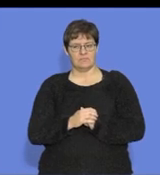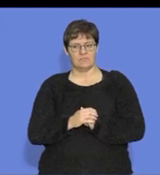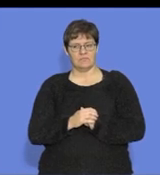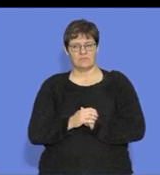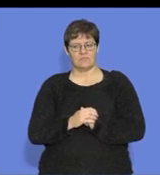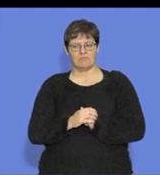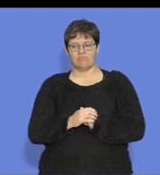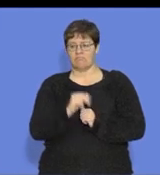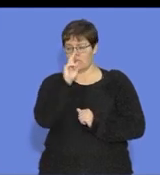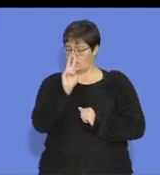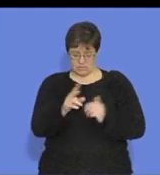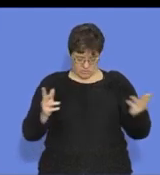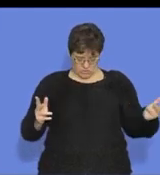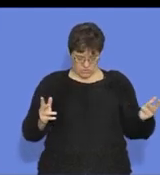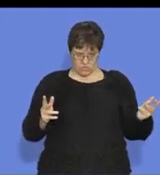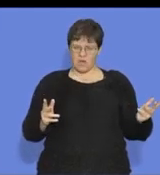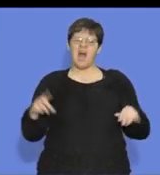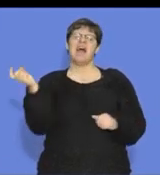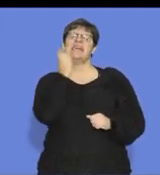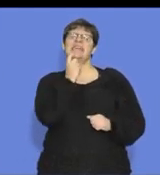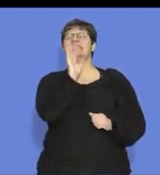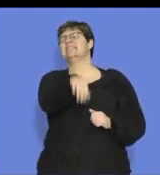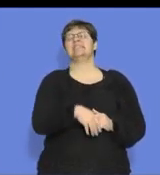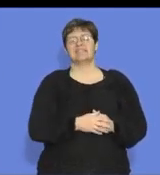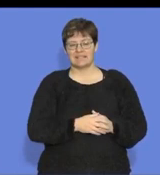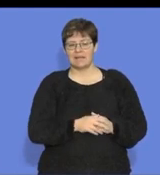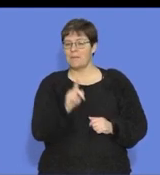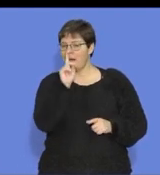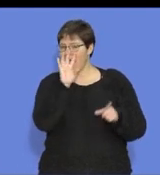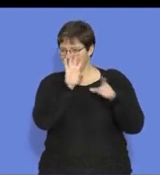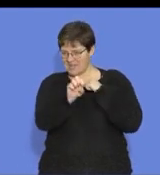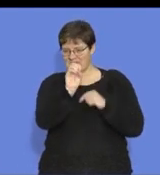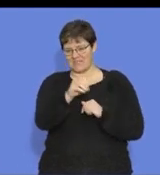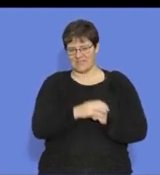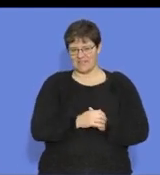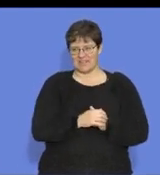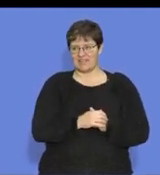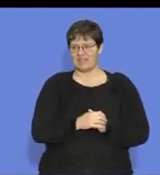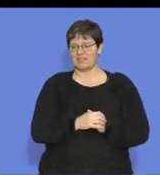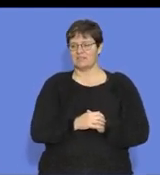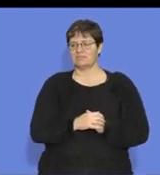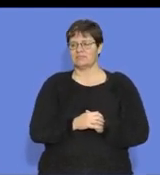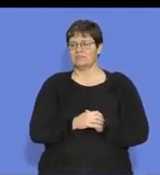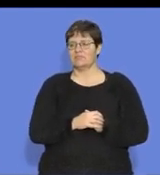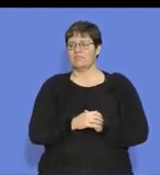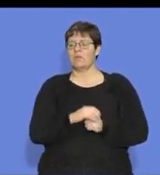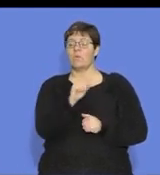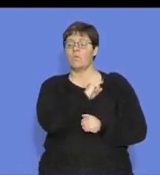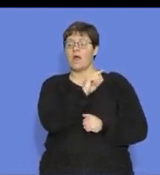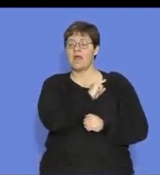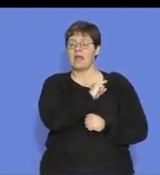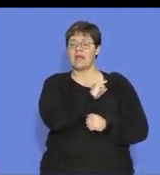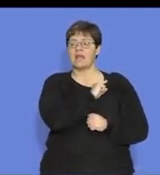And you straight away going to think, oh, this is easy, but there's a catch, because the leaves